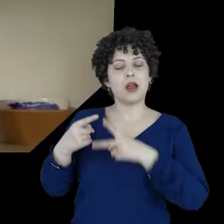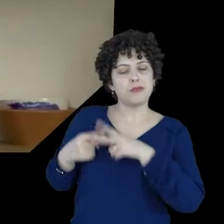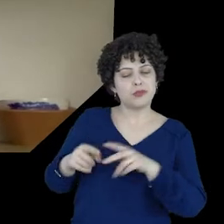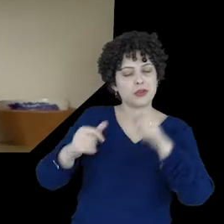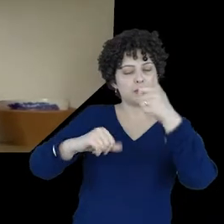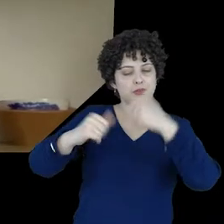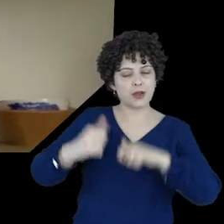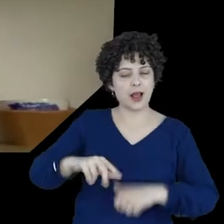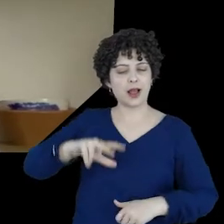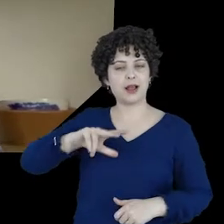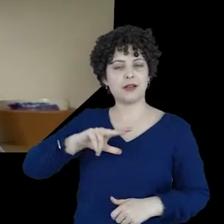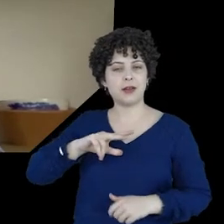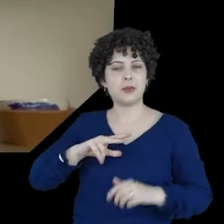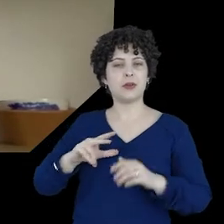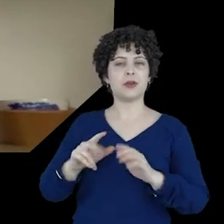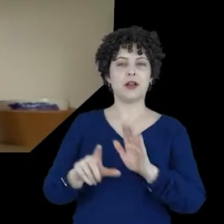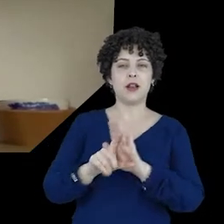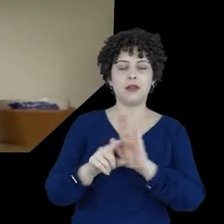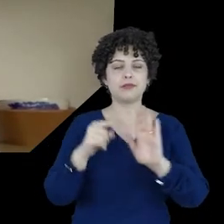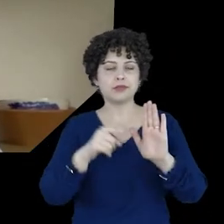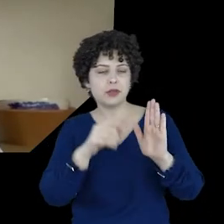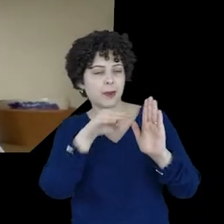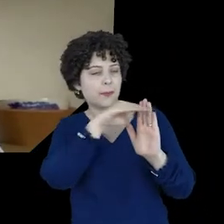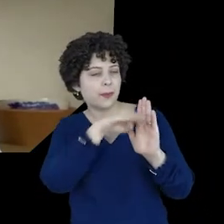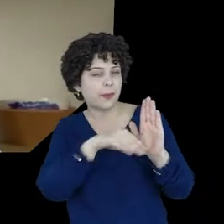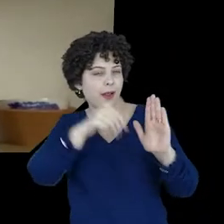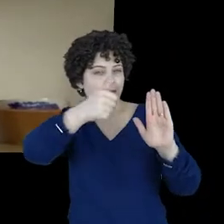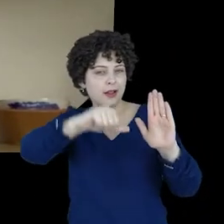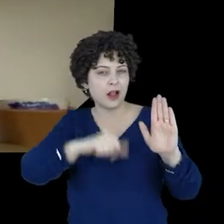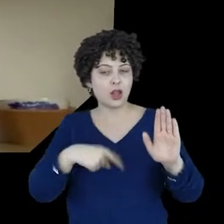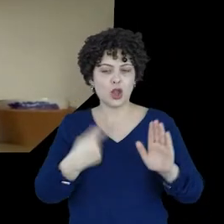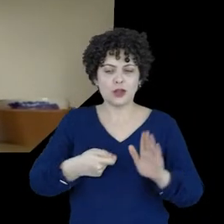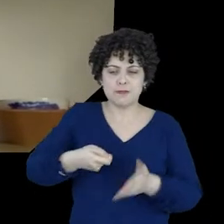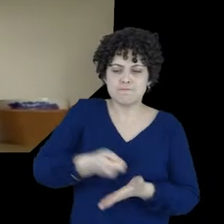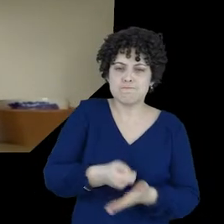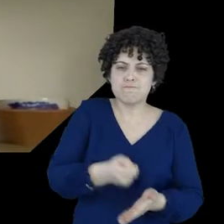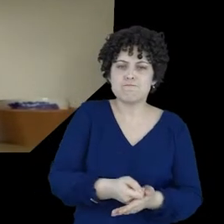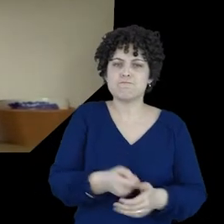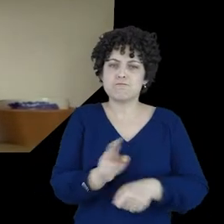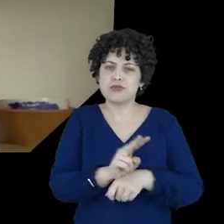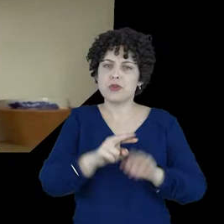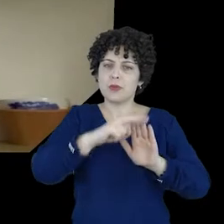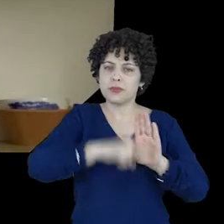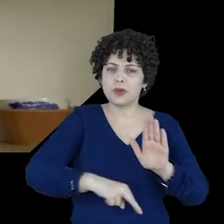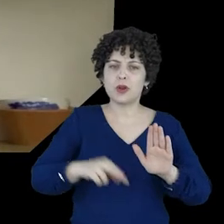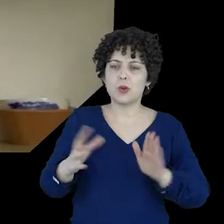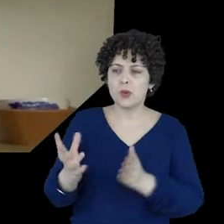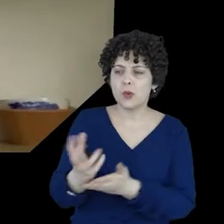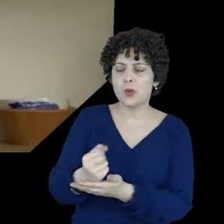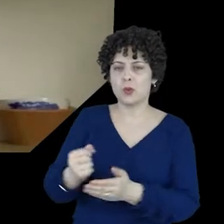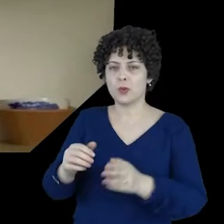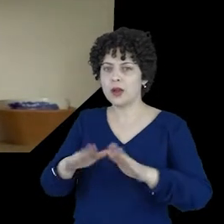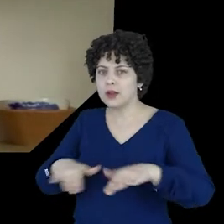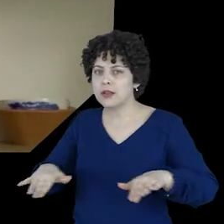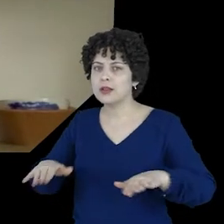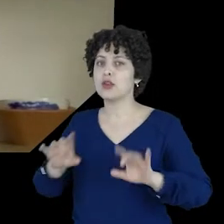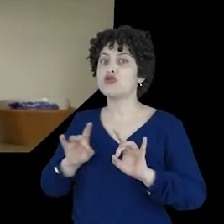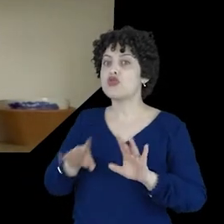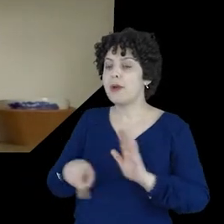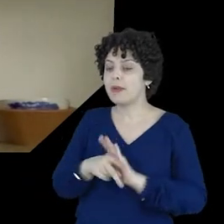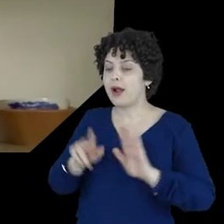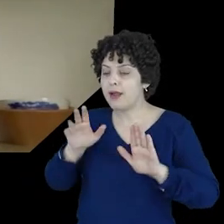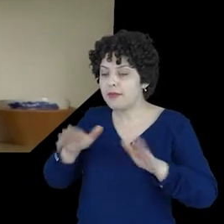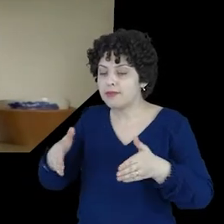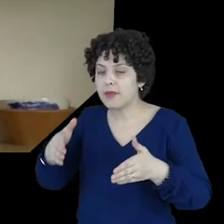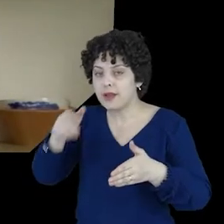our Privacy Act, which is our data protection laws, we've been pushing for the development of regulations that ensure children's data is only used and